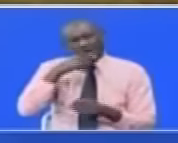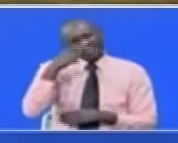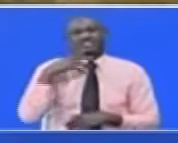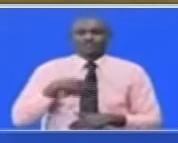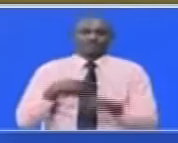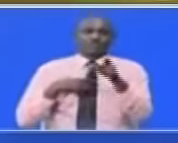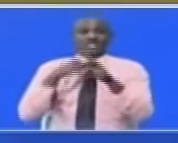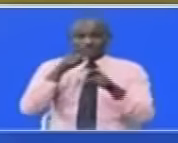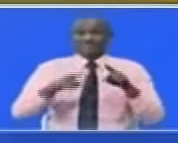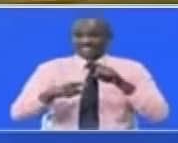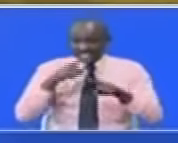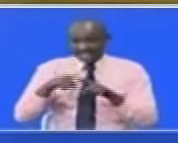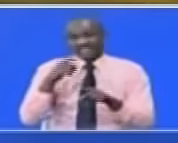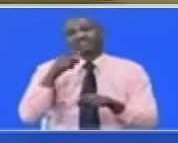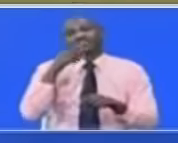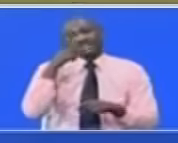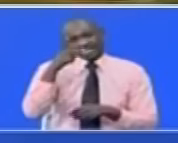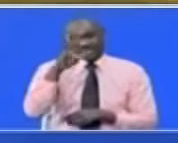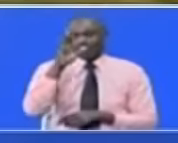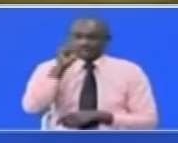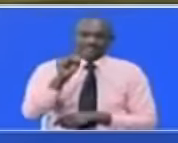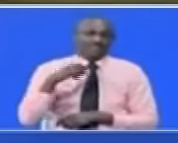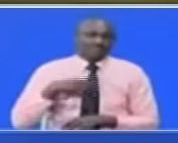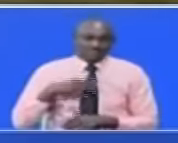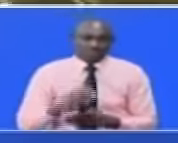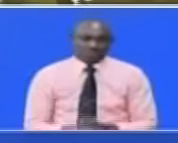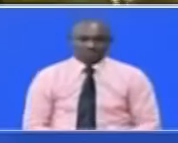allegedly been killing Kenya wildlife rangers.